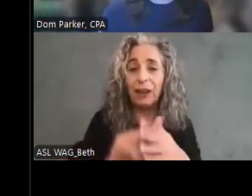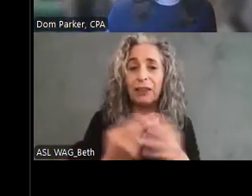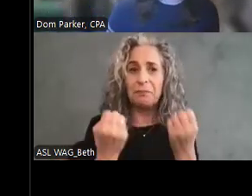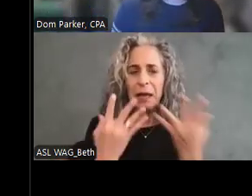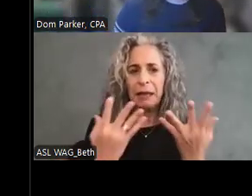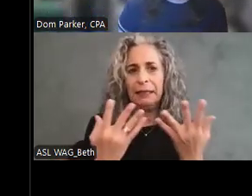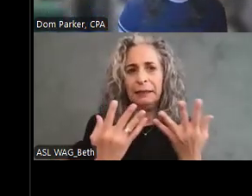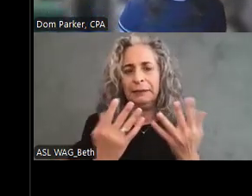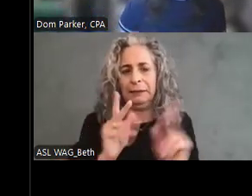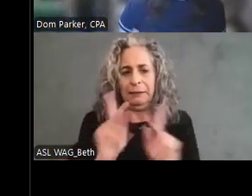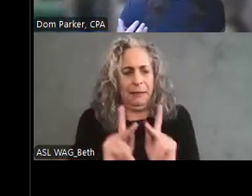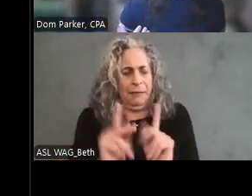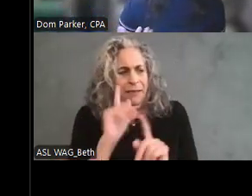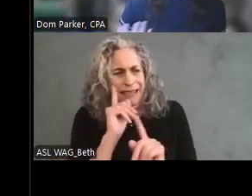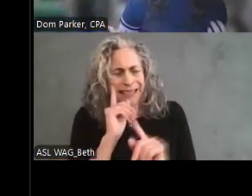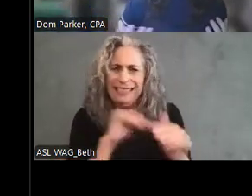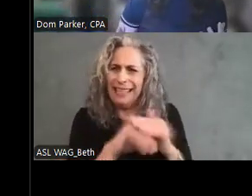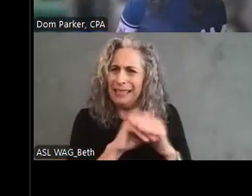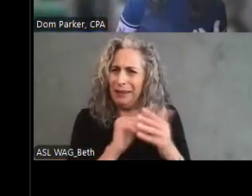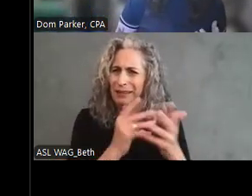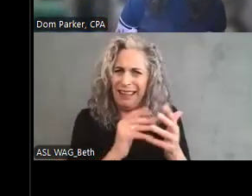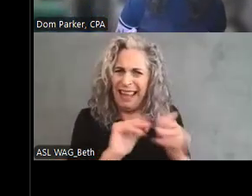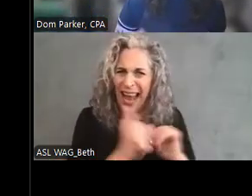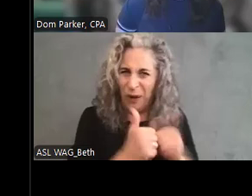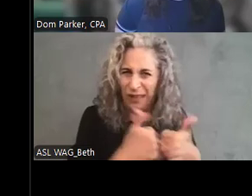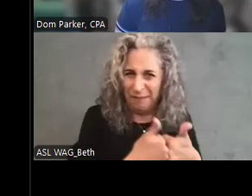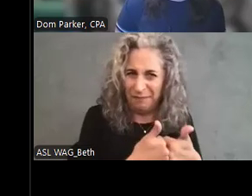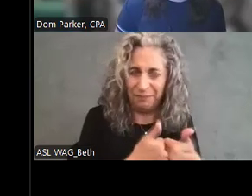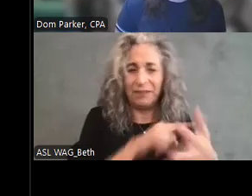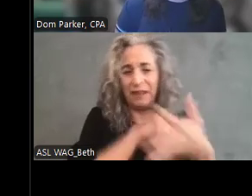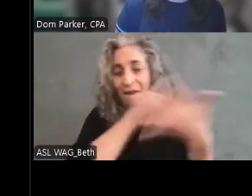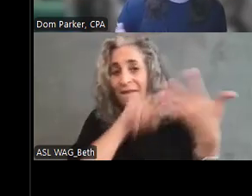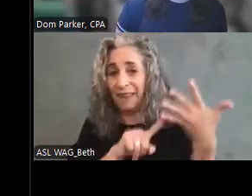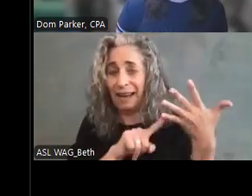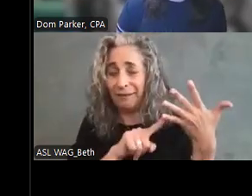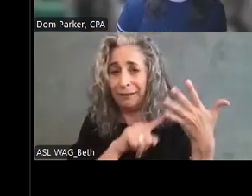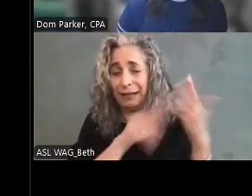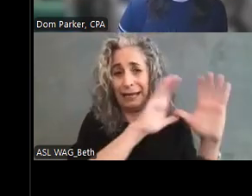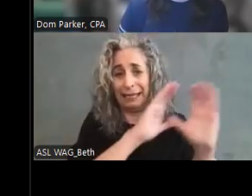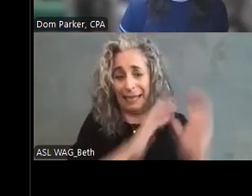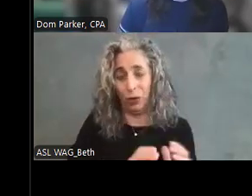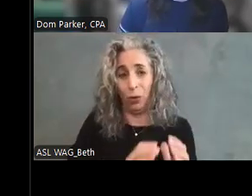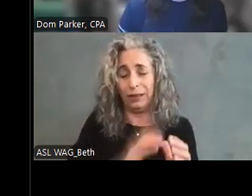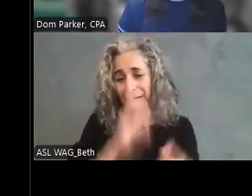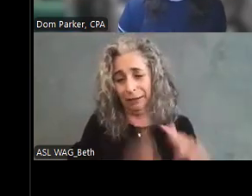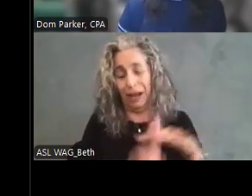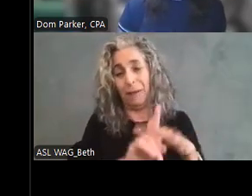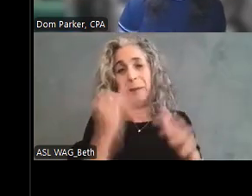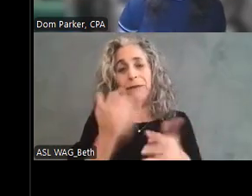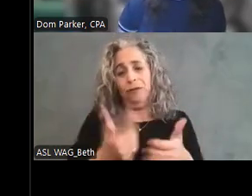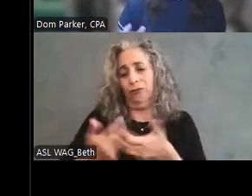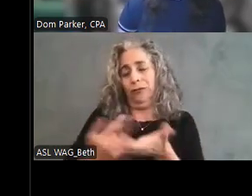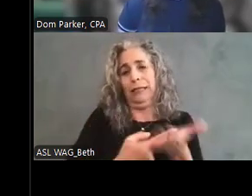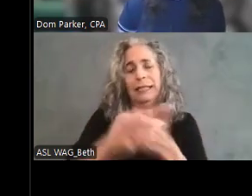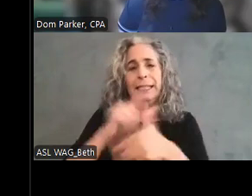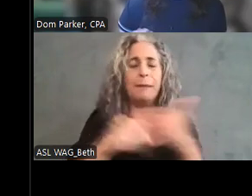mean by video game accessibility, here are the 5 main categories that can come up when you're talking about video game accessibility.